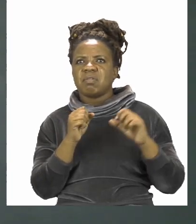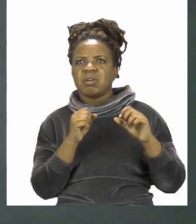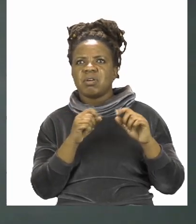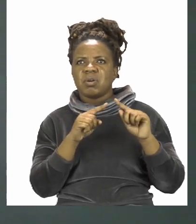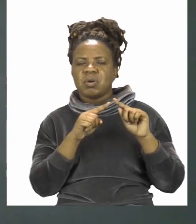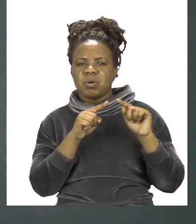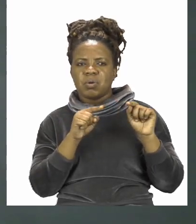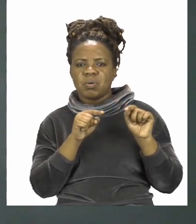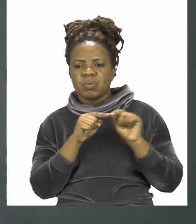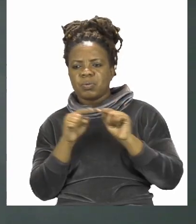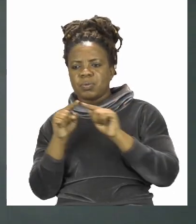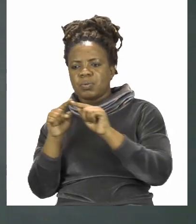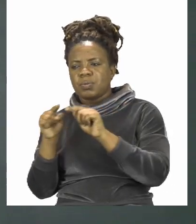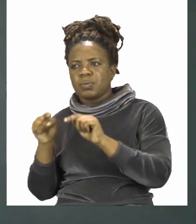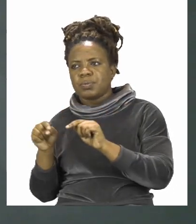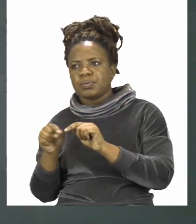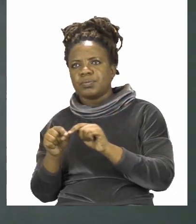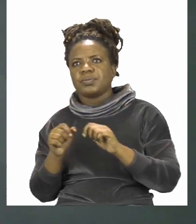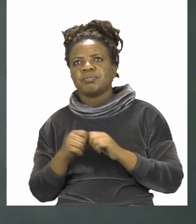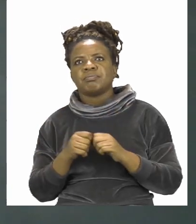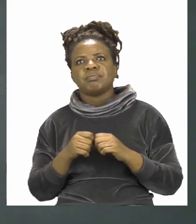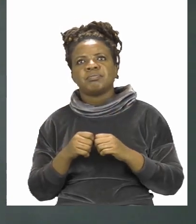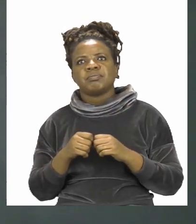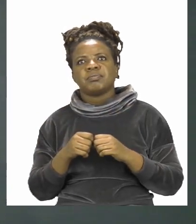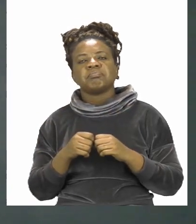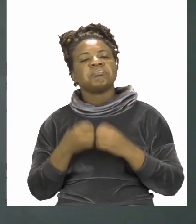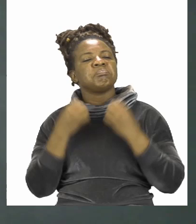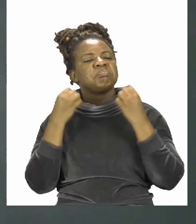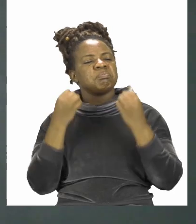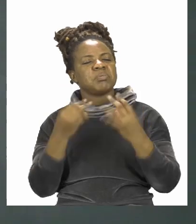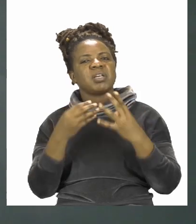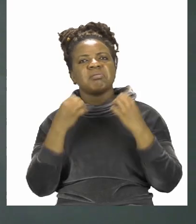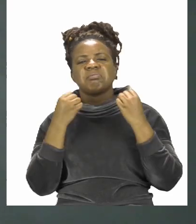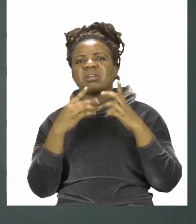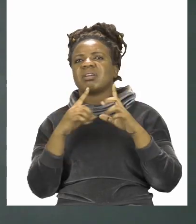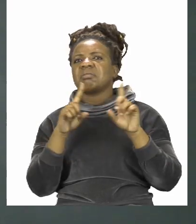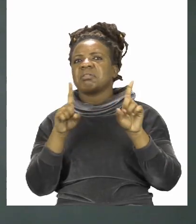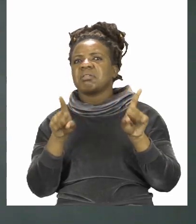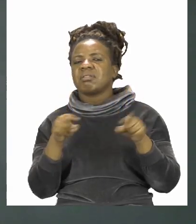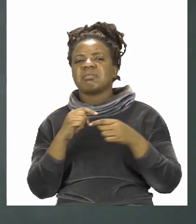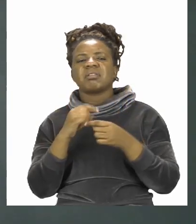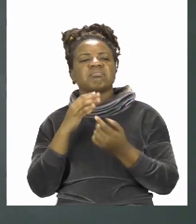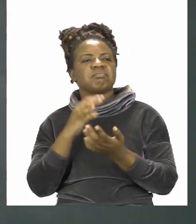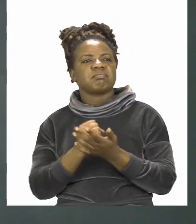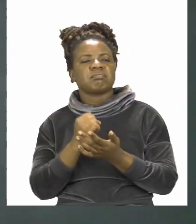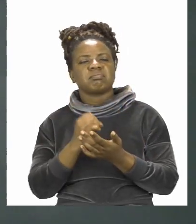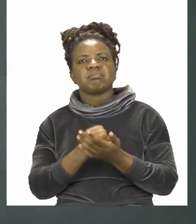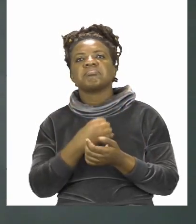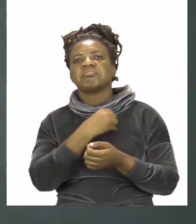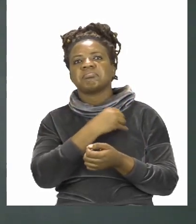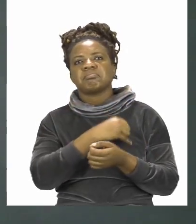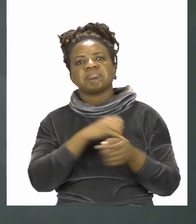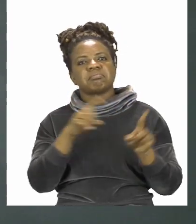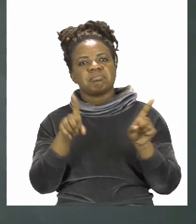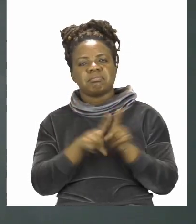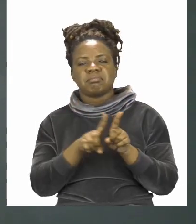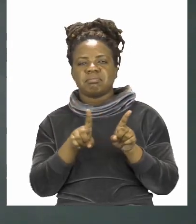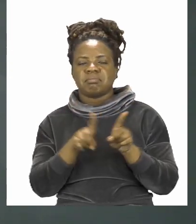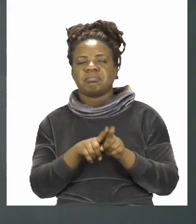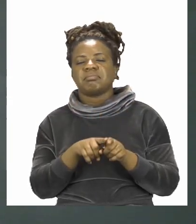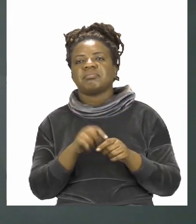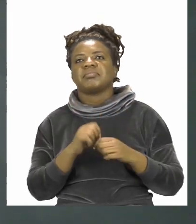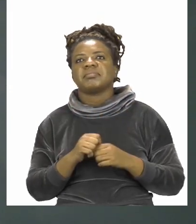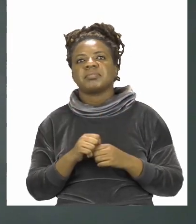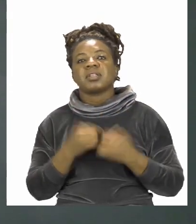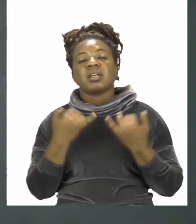are many things in real life that have the rectangular prism. So now that you know the different shapes,